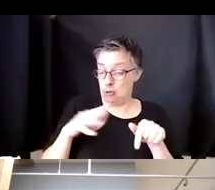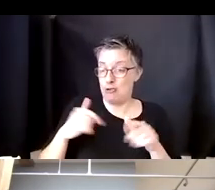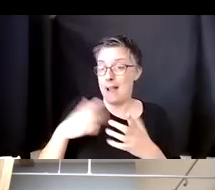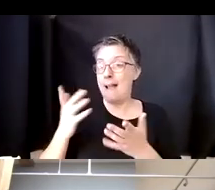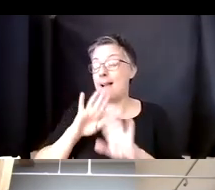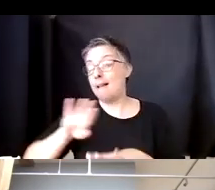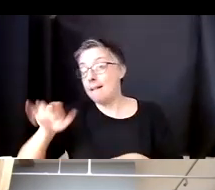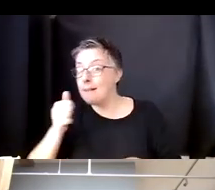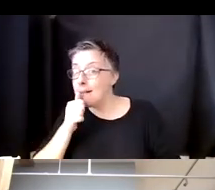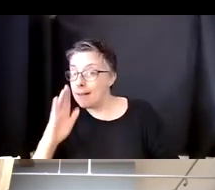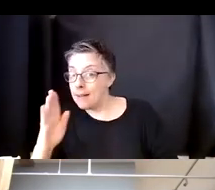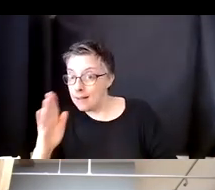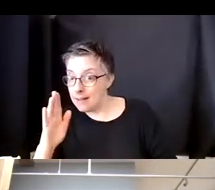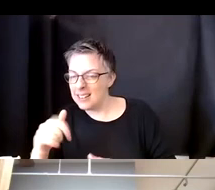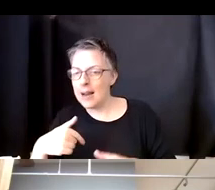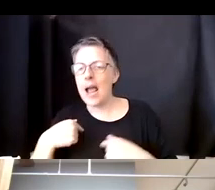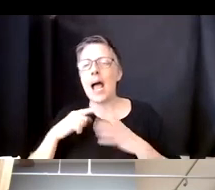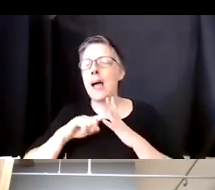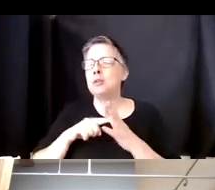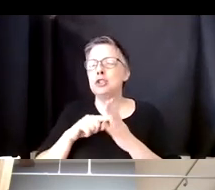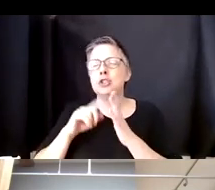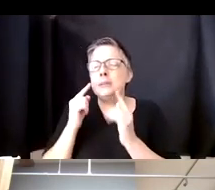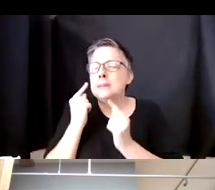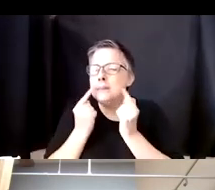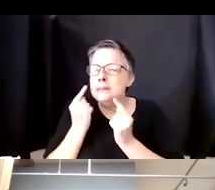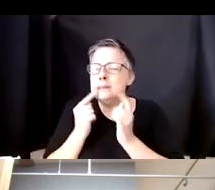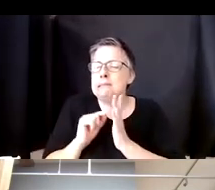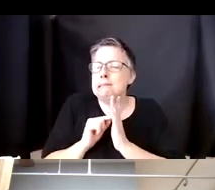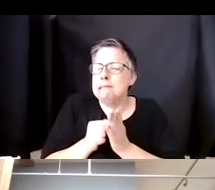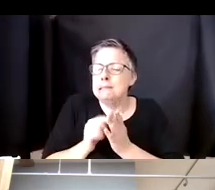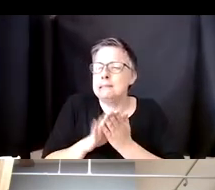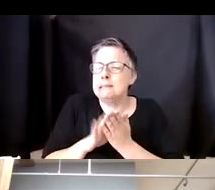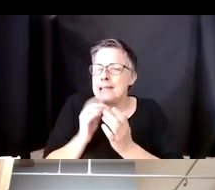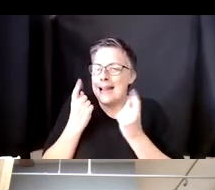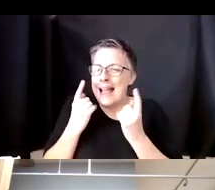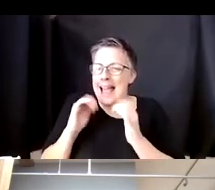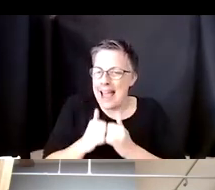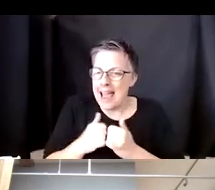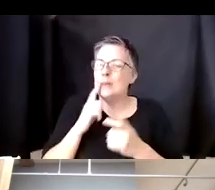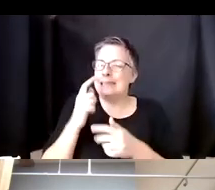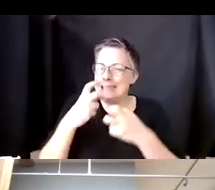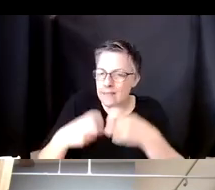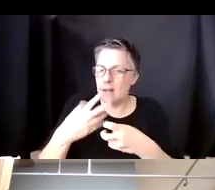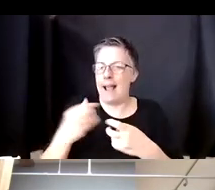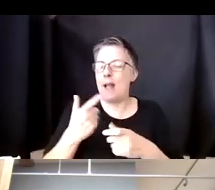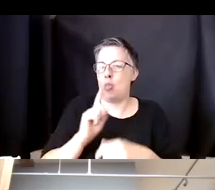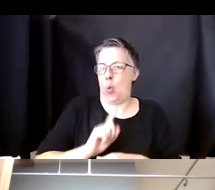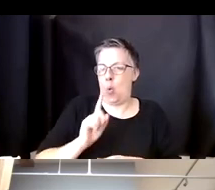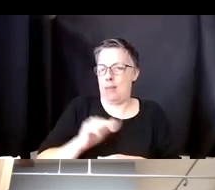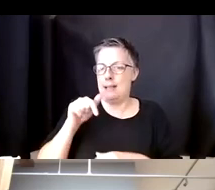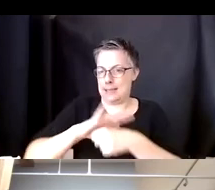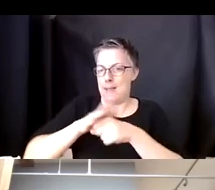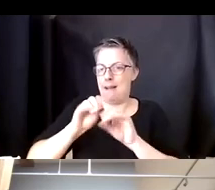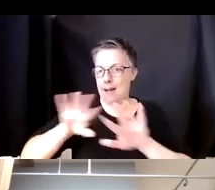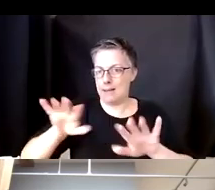offline, I'm just beginning to get a sense of how difficult and lonely this pandemic and the resulting quarantine has been